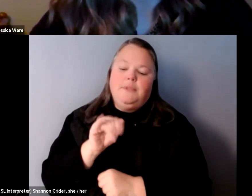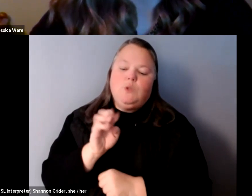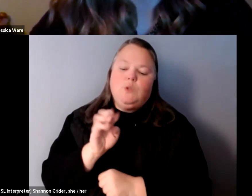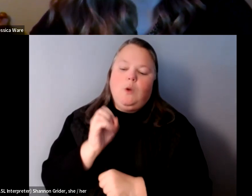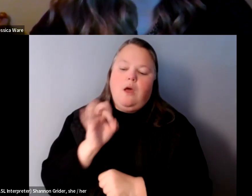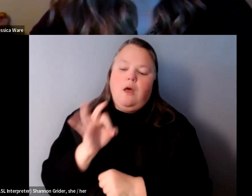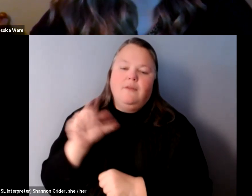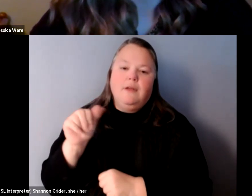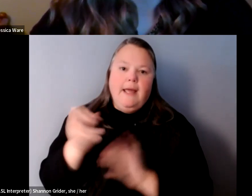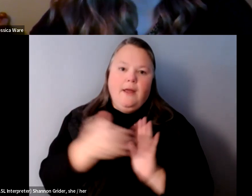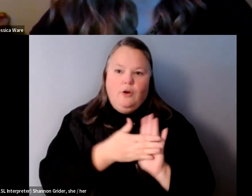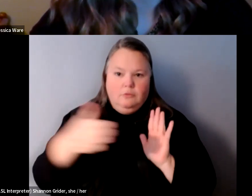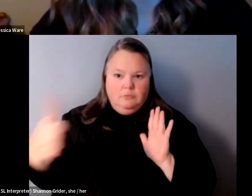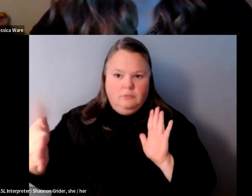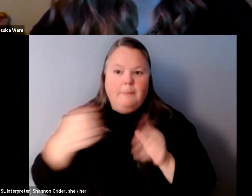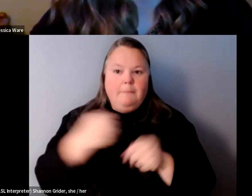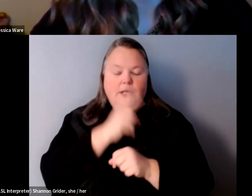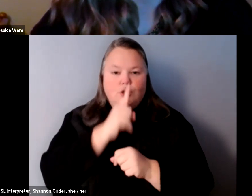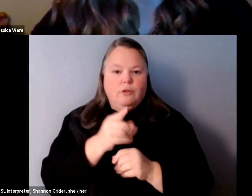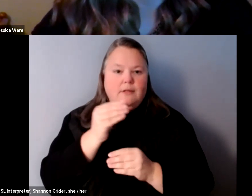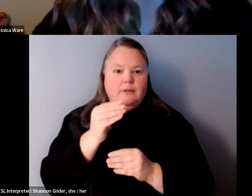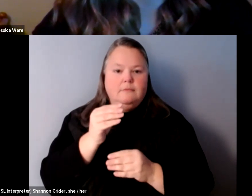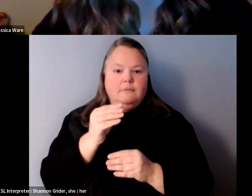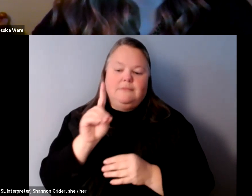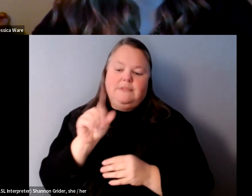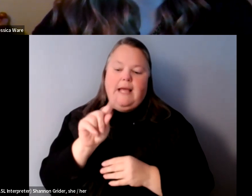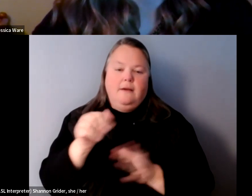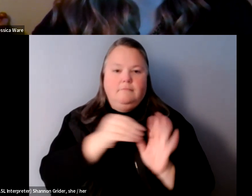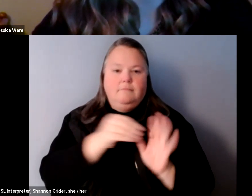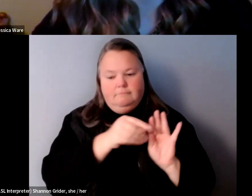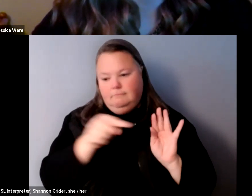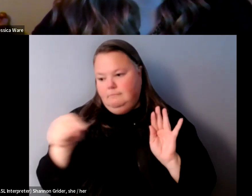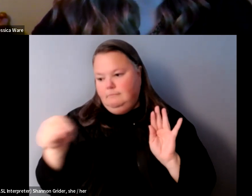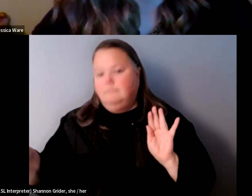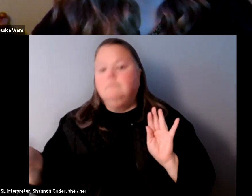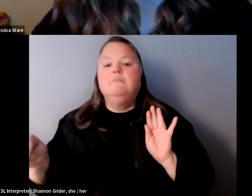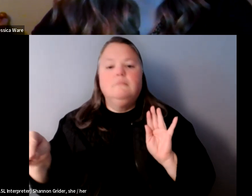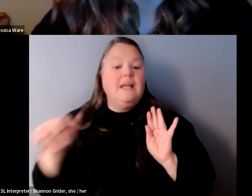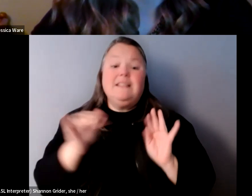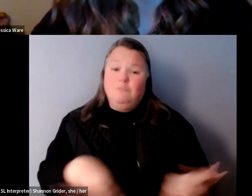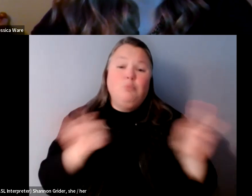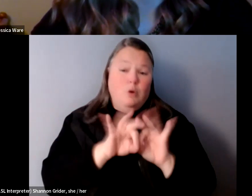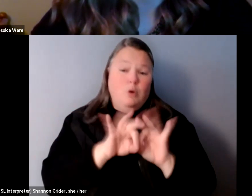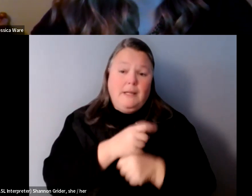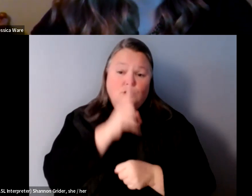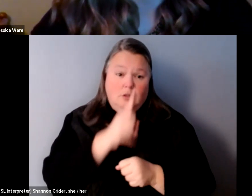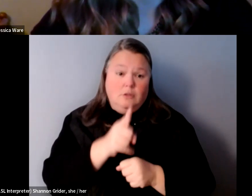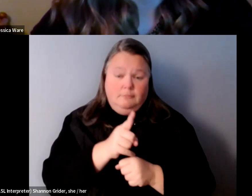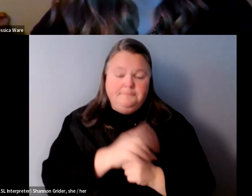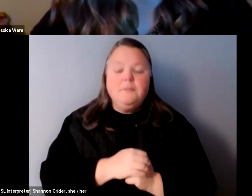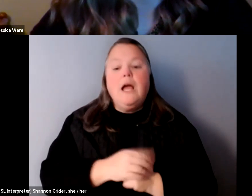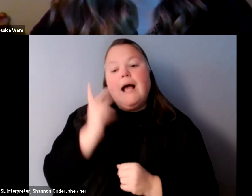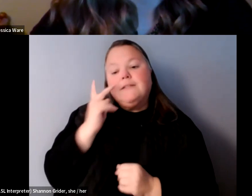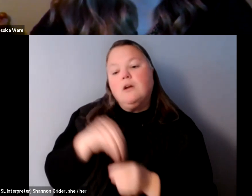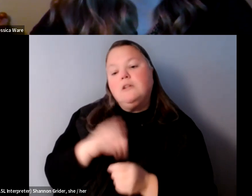is accurate is vital to make sure that happens. I did see in the chat that